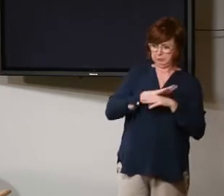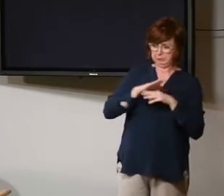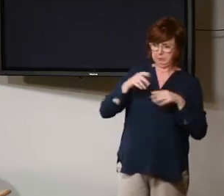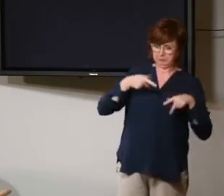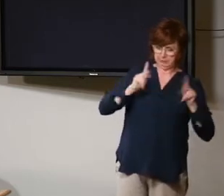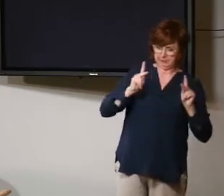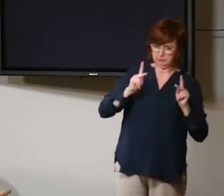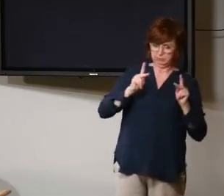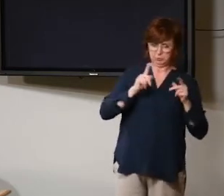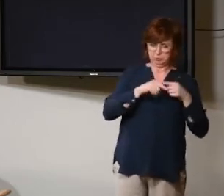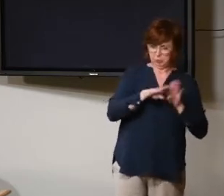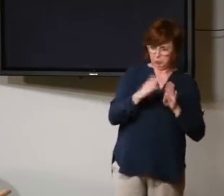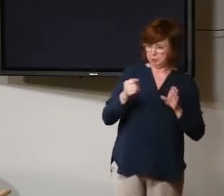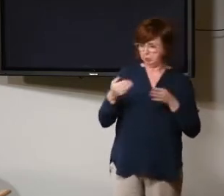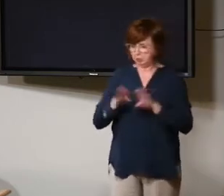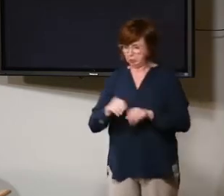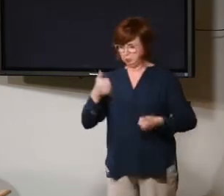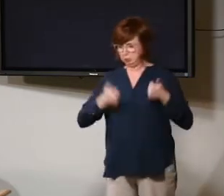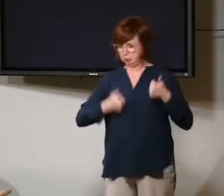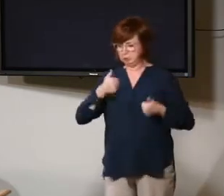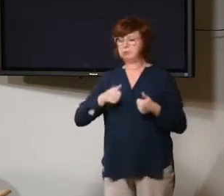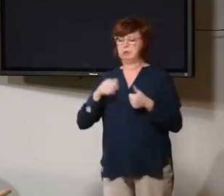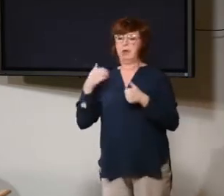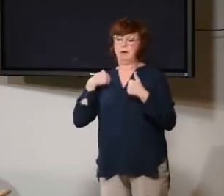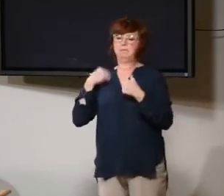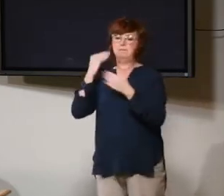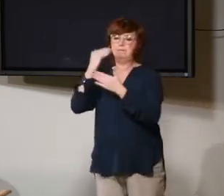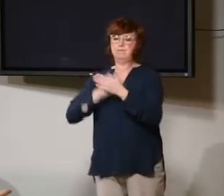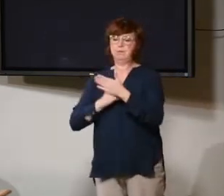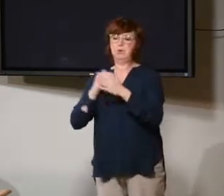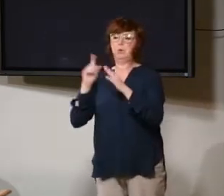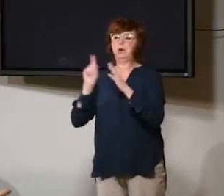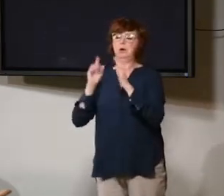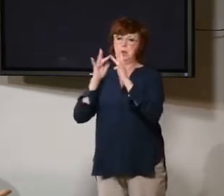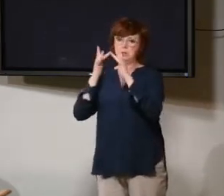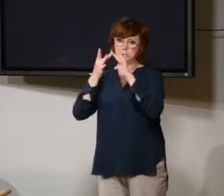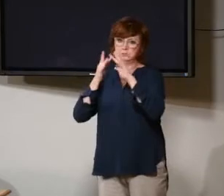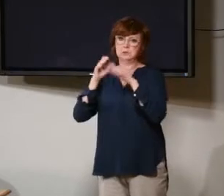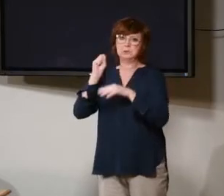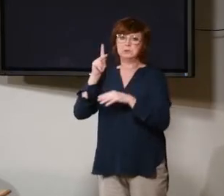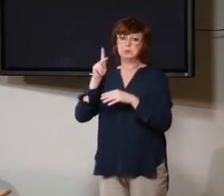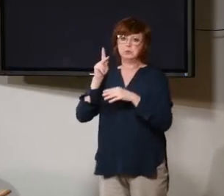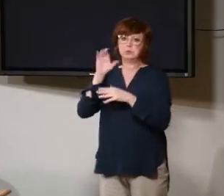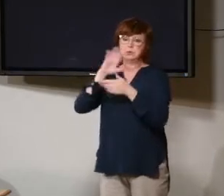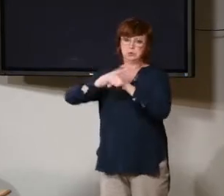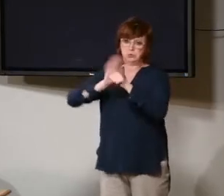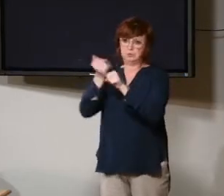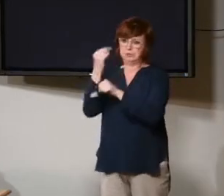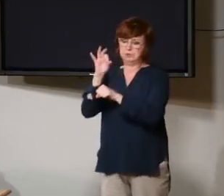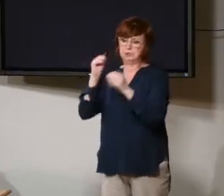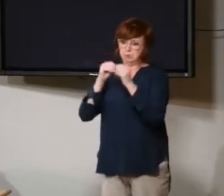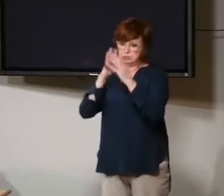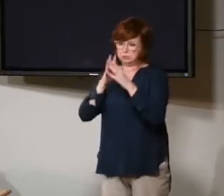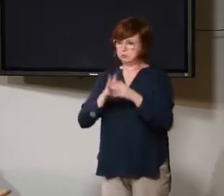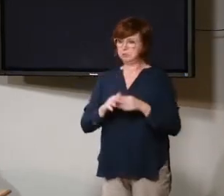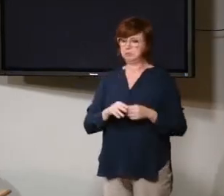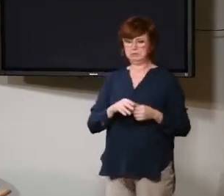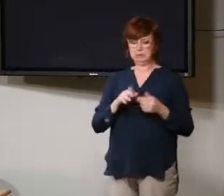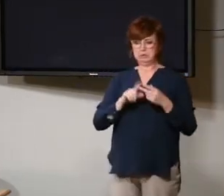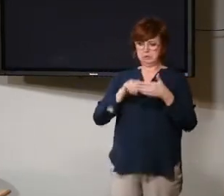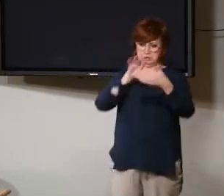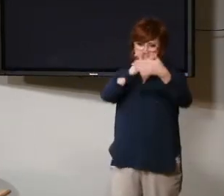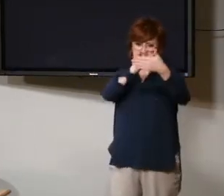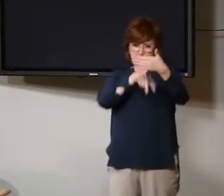website. And if you still are unsure, or if you feel that it is essential that your business is allowed to stay open during this